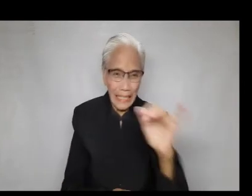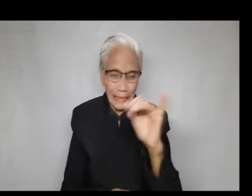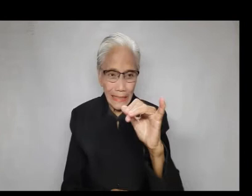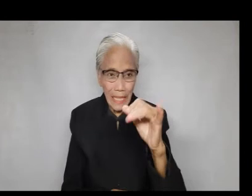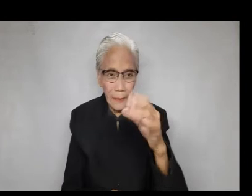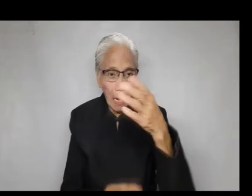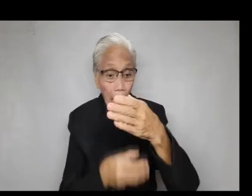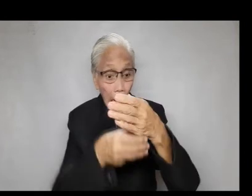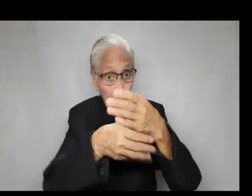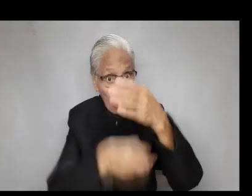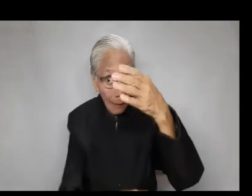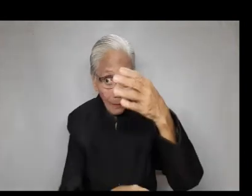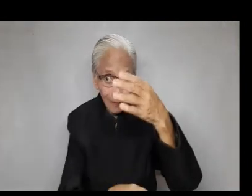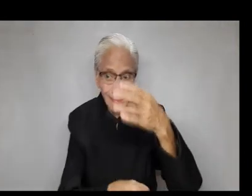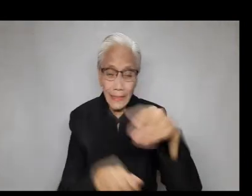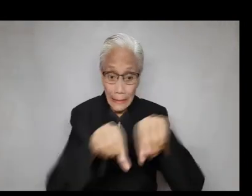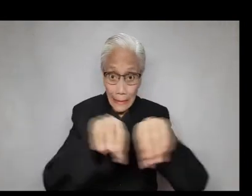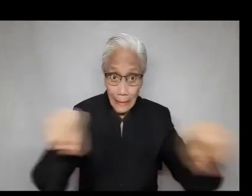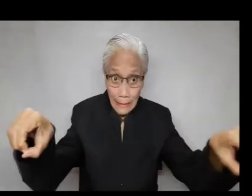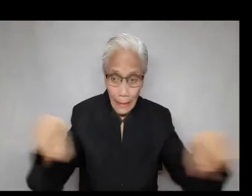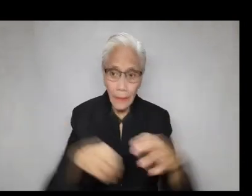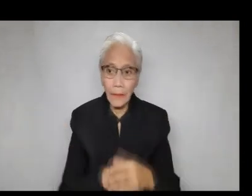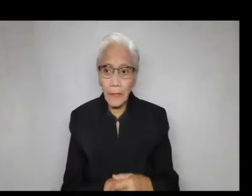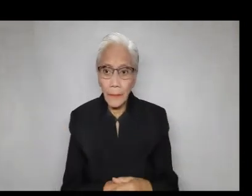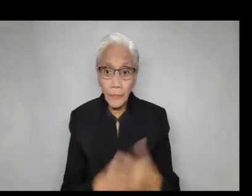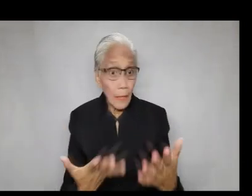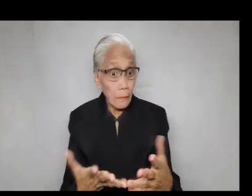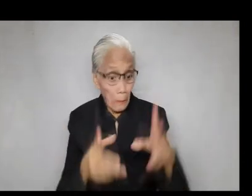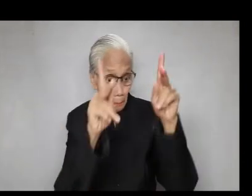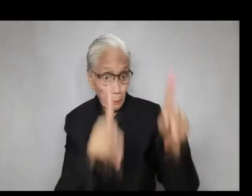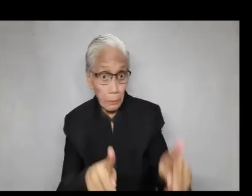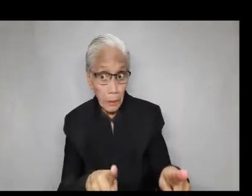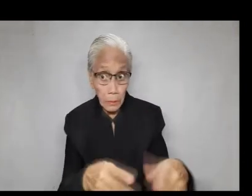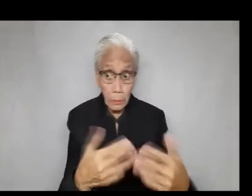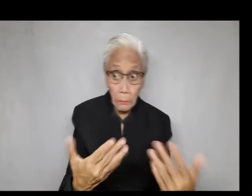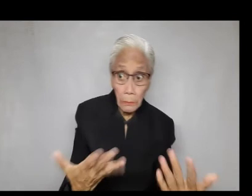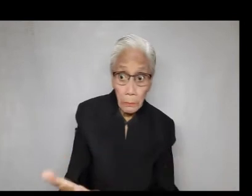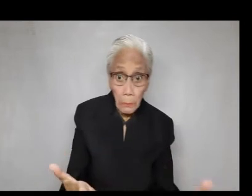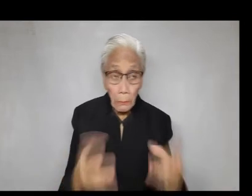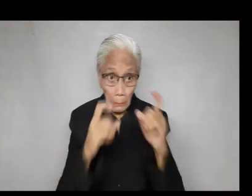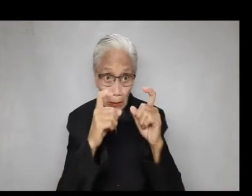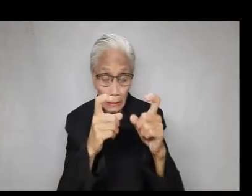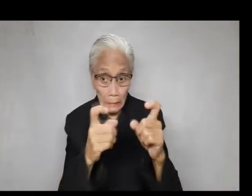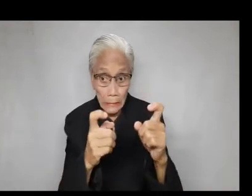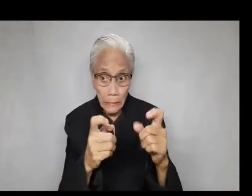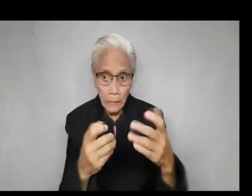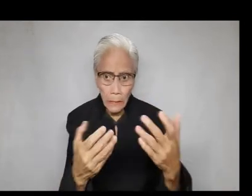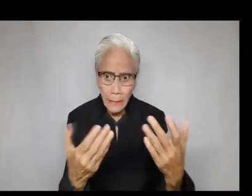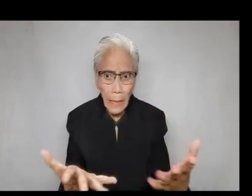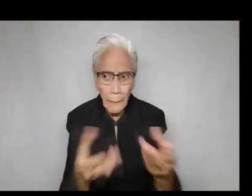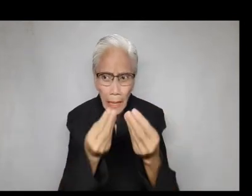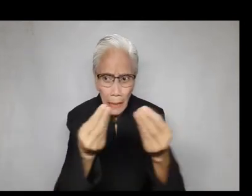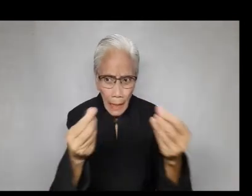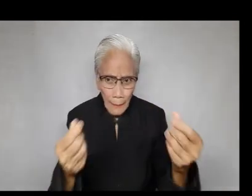of bribing, offering a carrot on a stick. This is pretty much like the first attitude. Are you a person